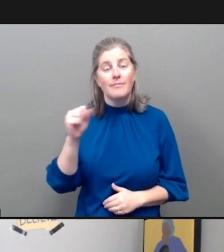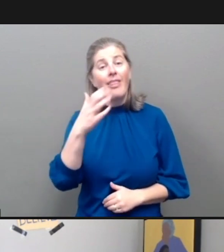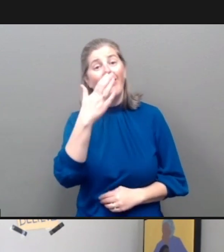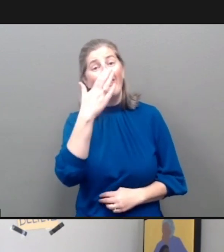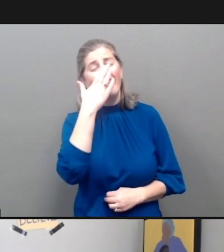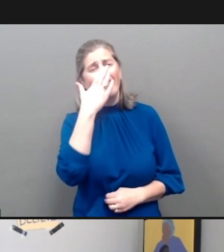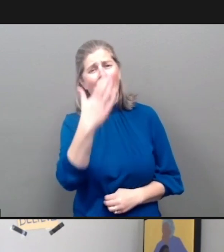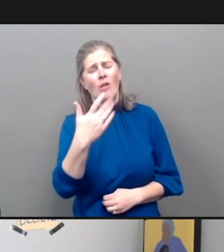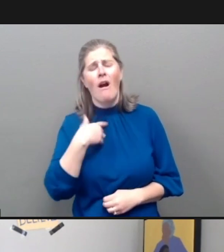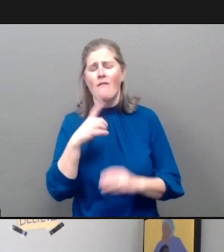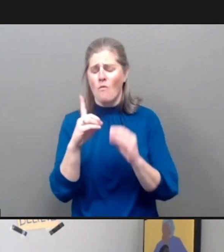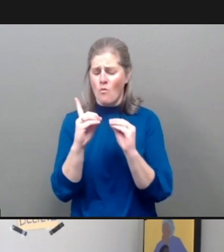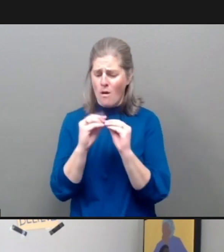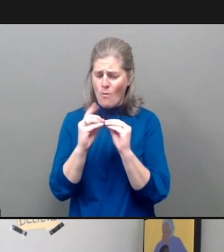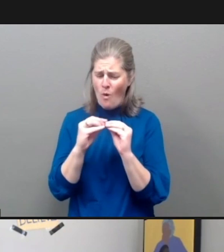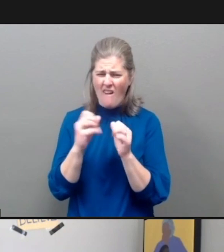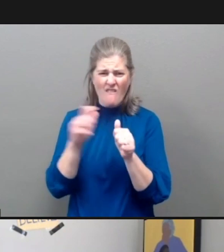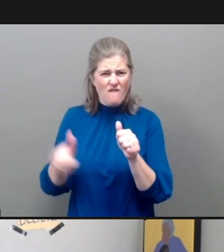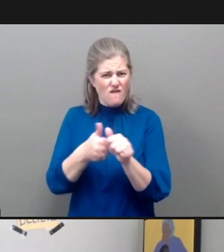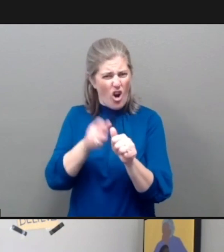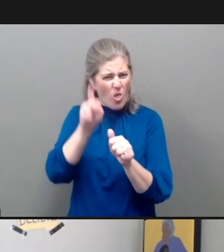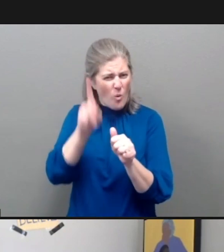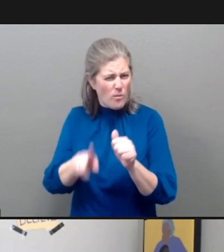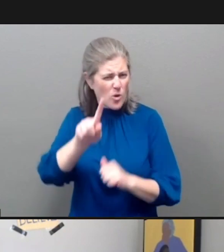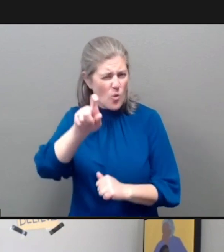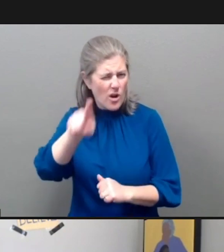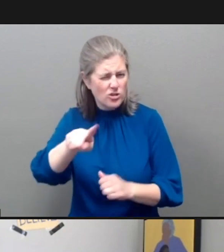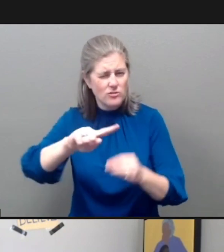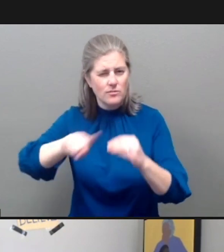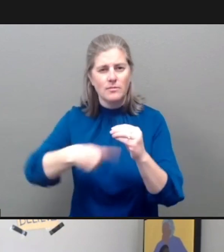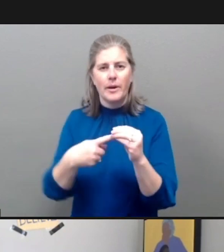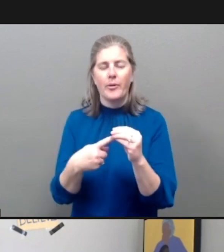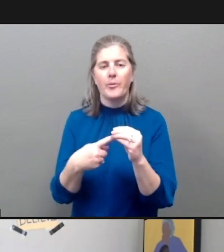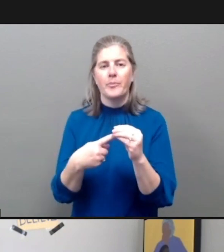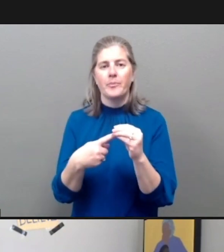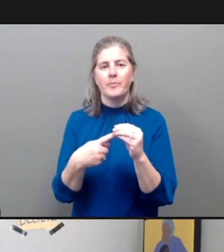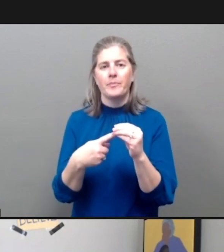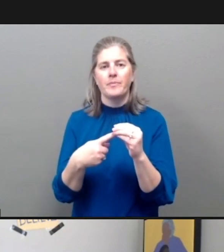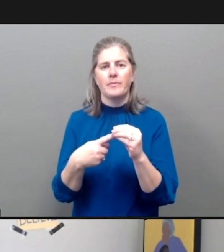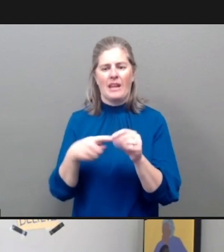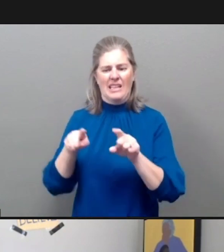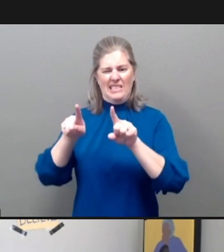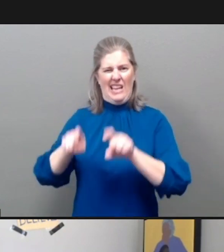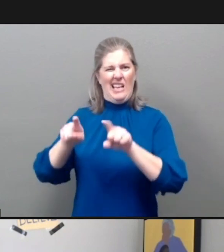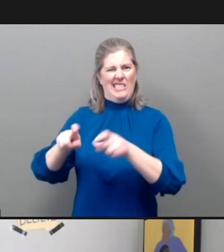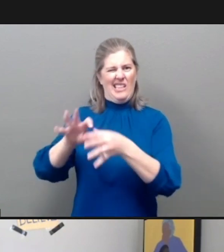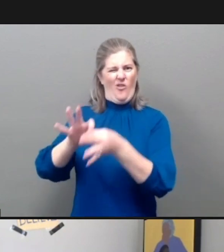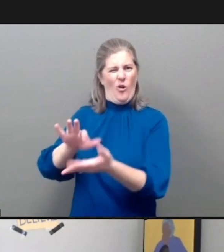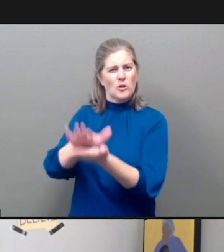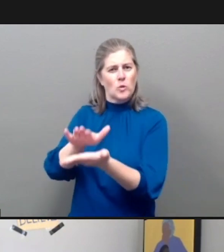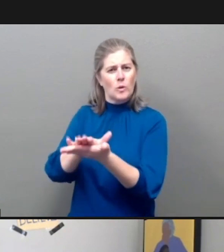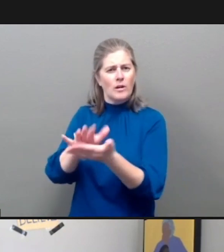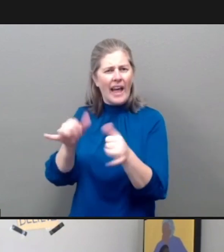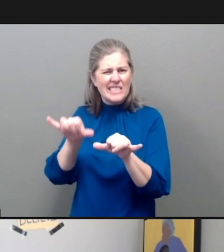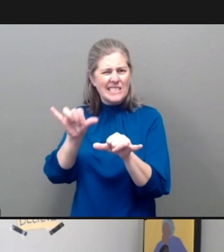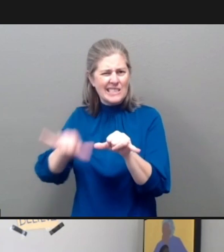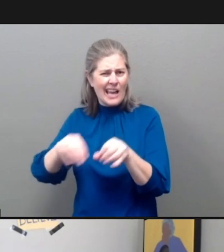I had one follow-up question about the testing for schools to stay in schools